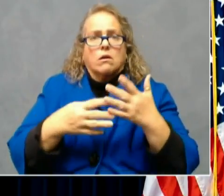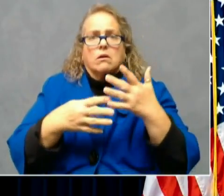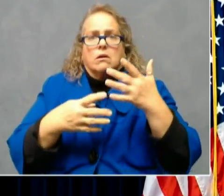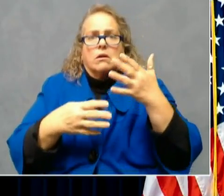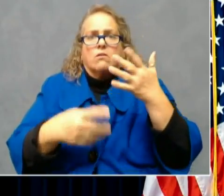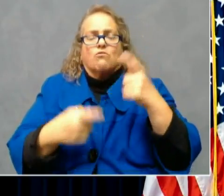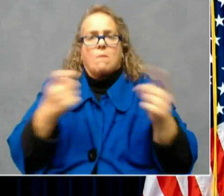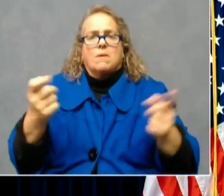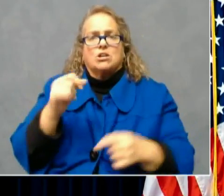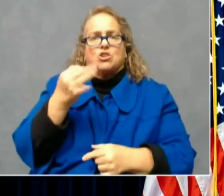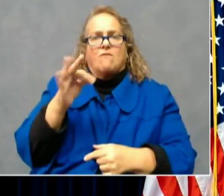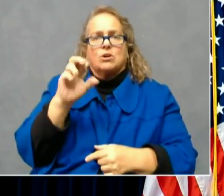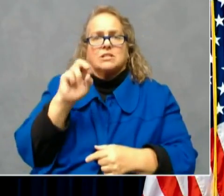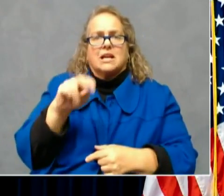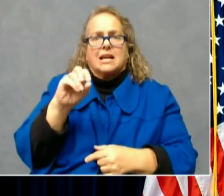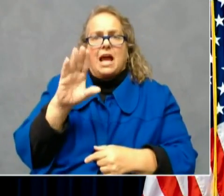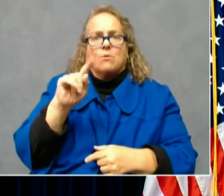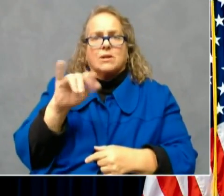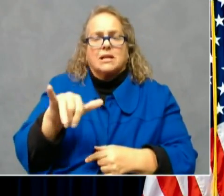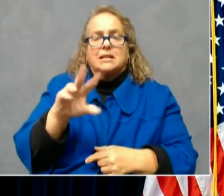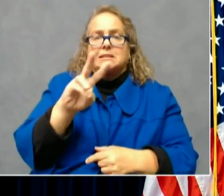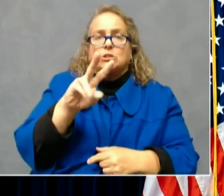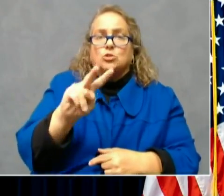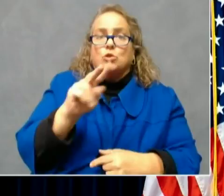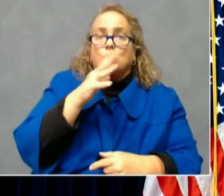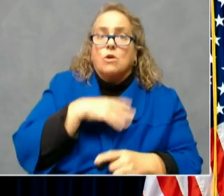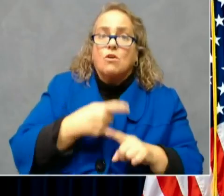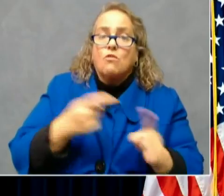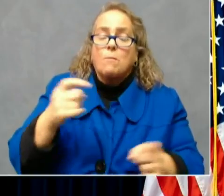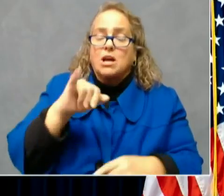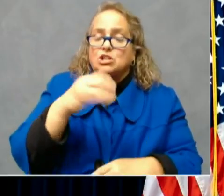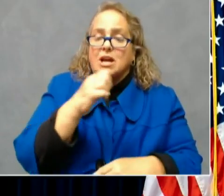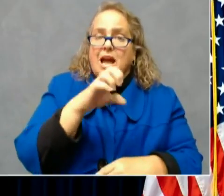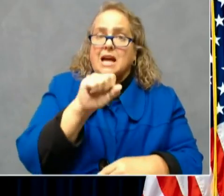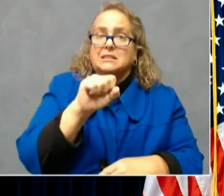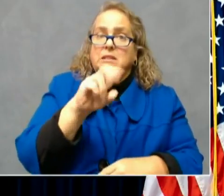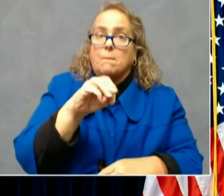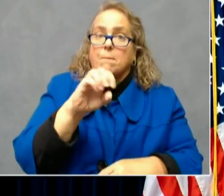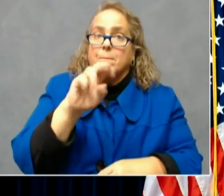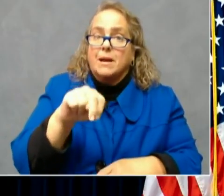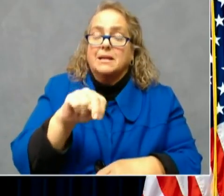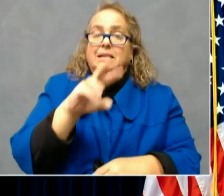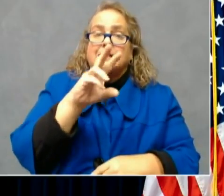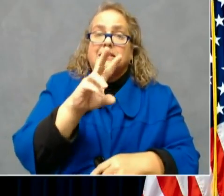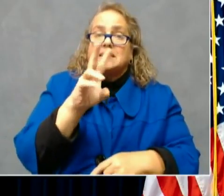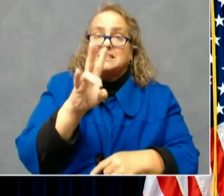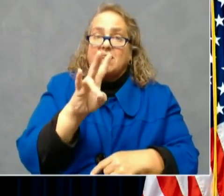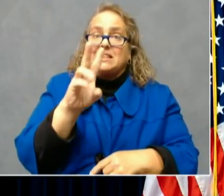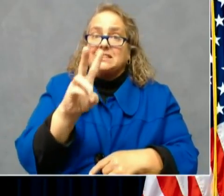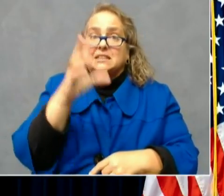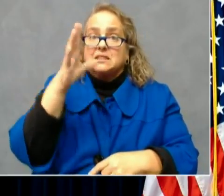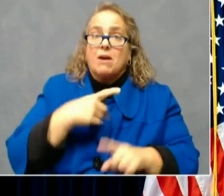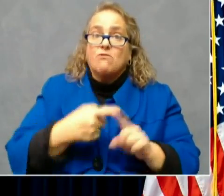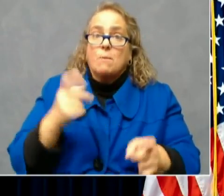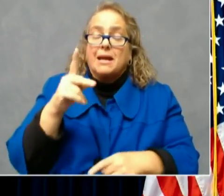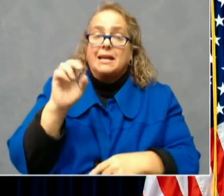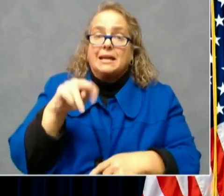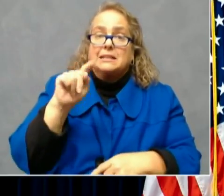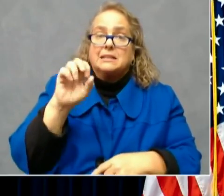County. 62-year-old woman from Jessamine, 76-year-old man from Kenton, 79-year-old woman from